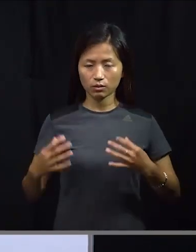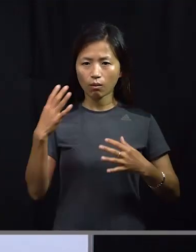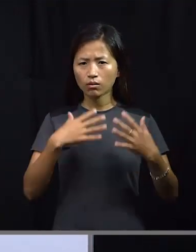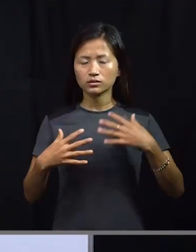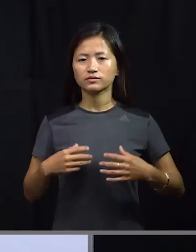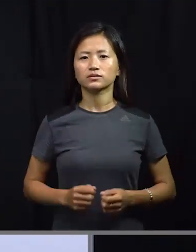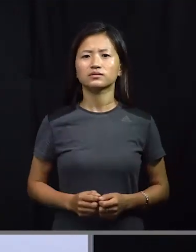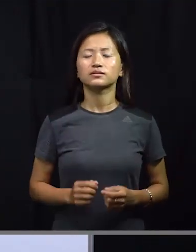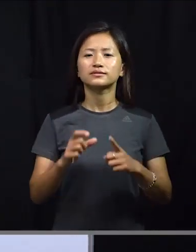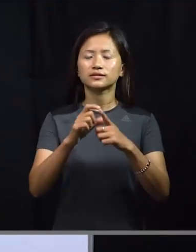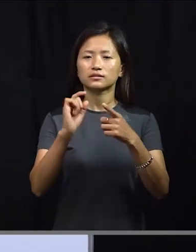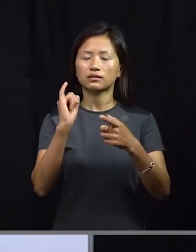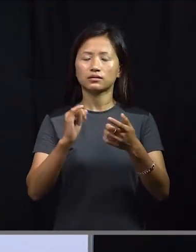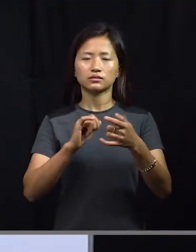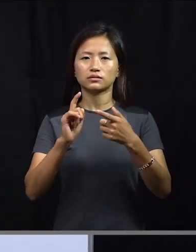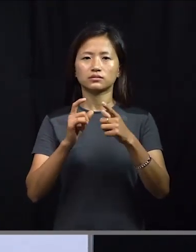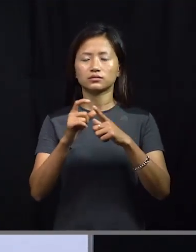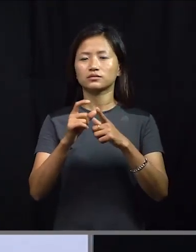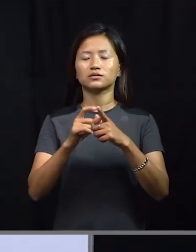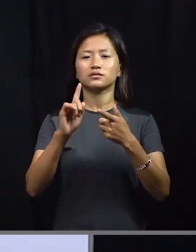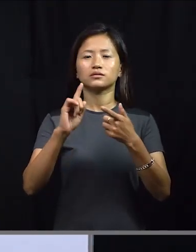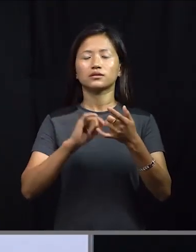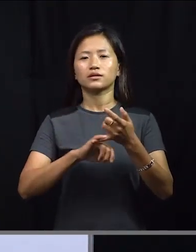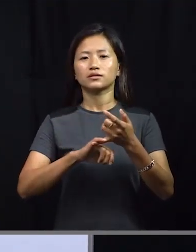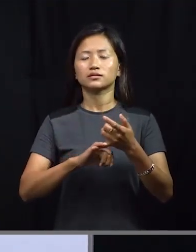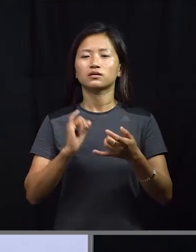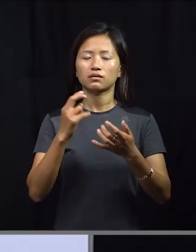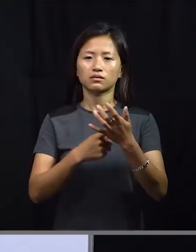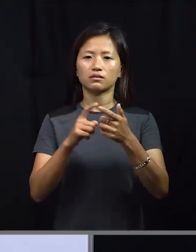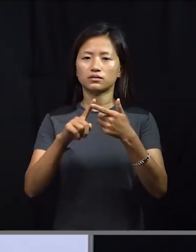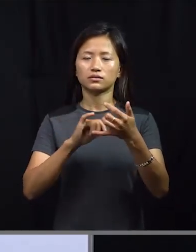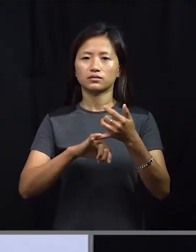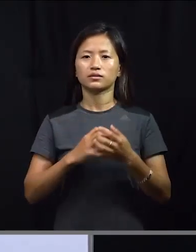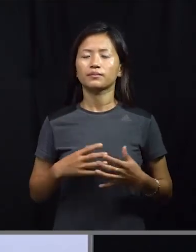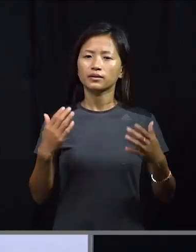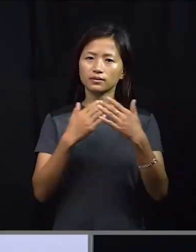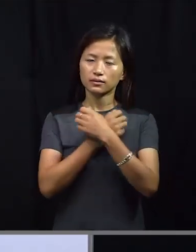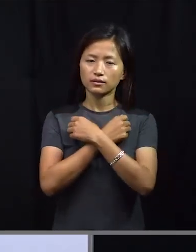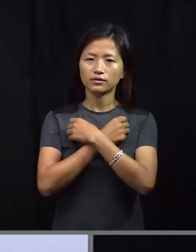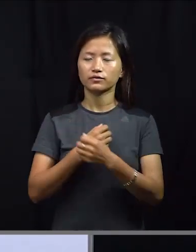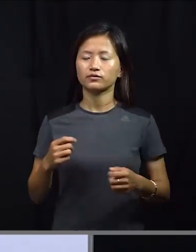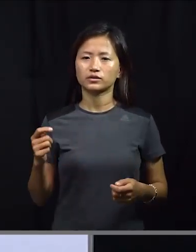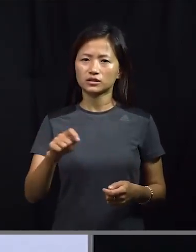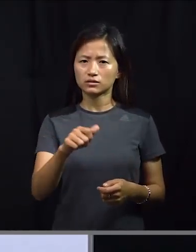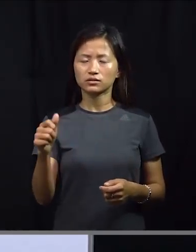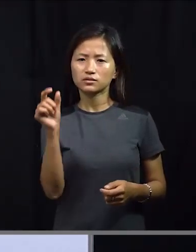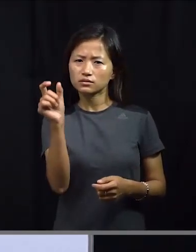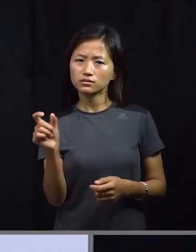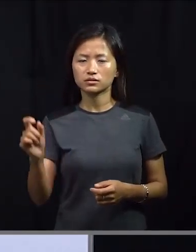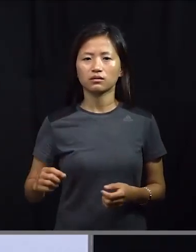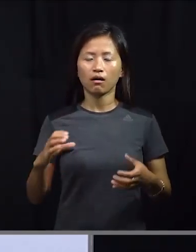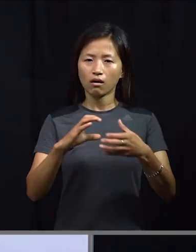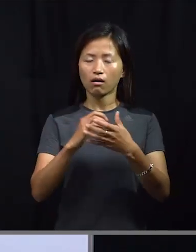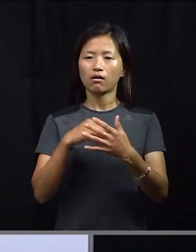Okay, when two individuals come together, they make love with each other, and that is what it means by